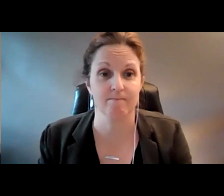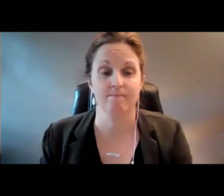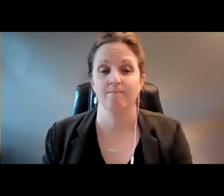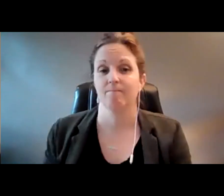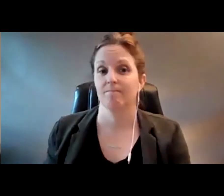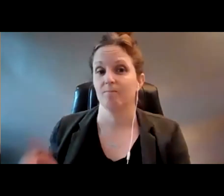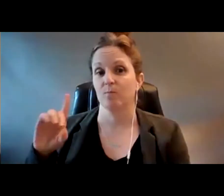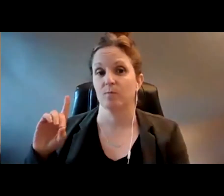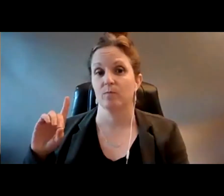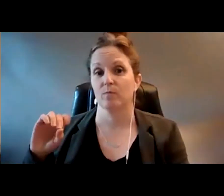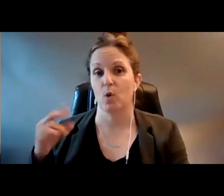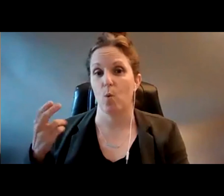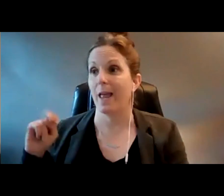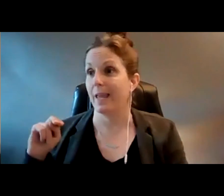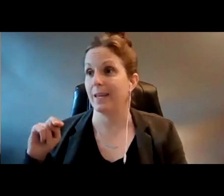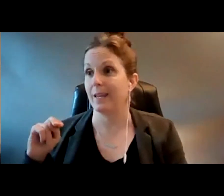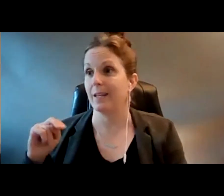with participants.